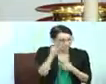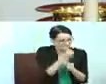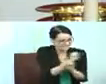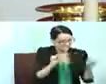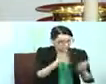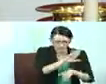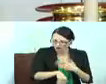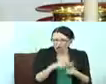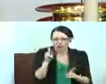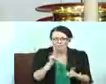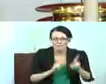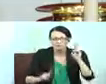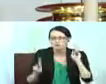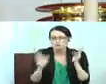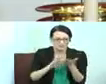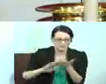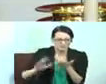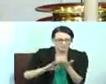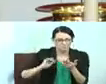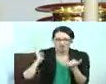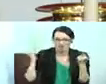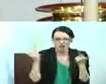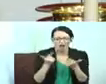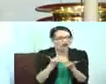the forgiveness of all sins."